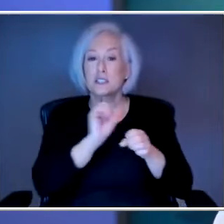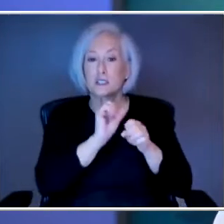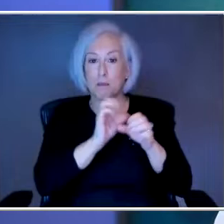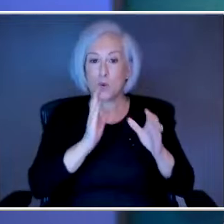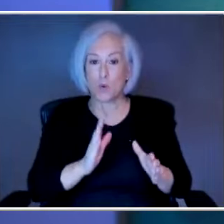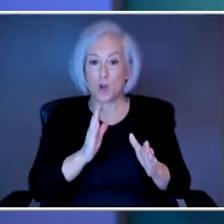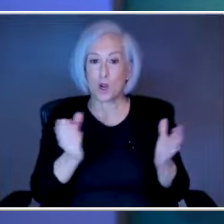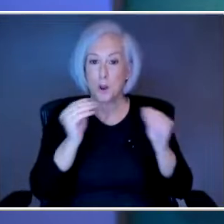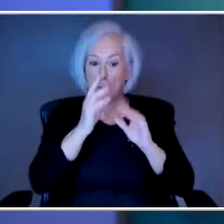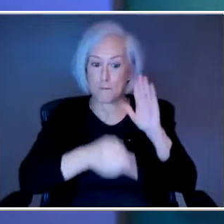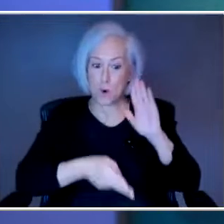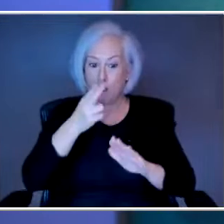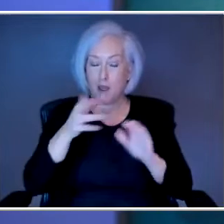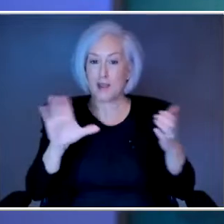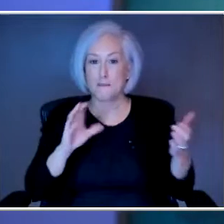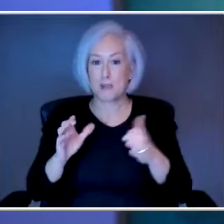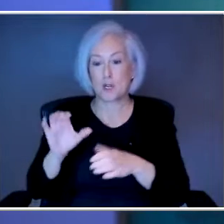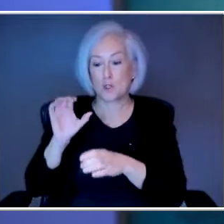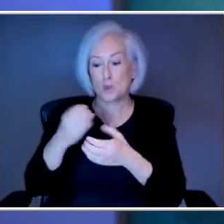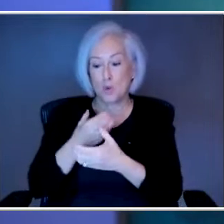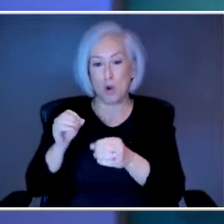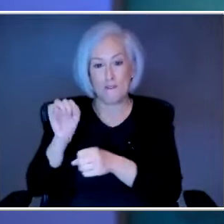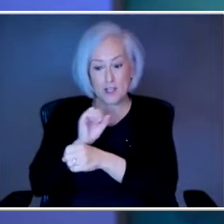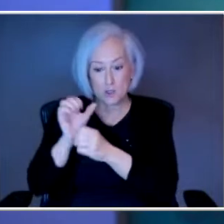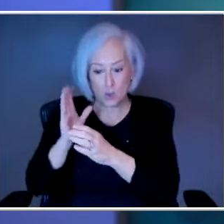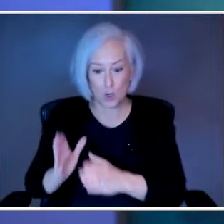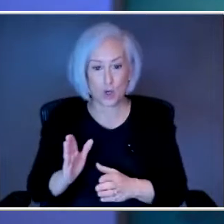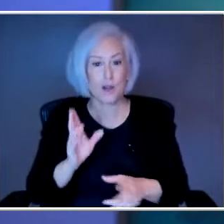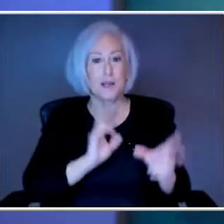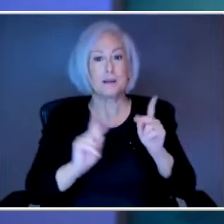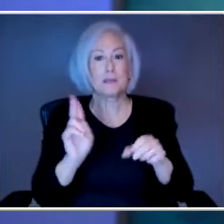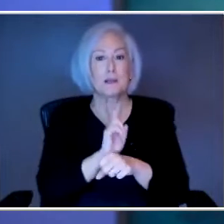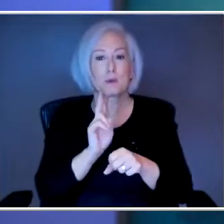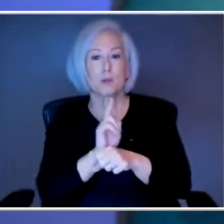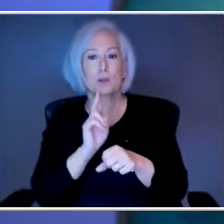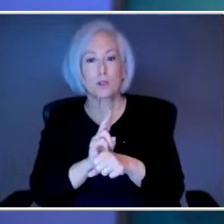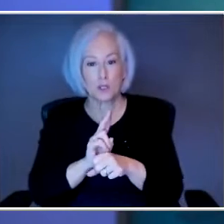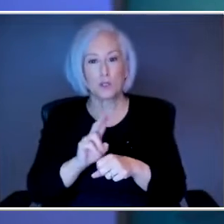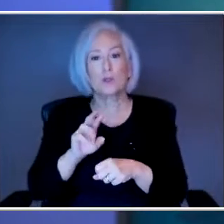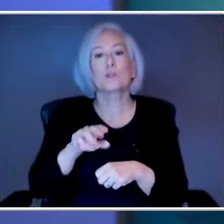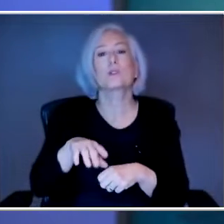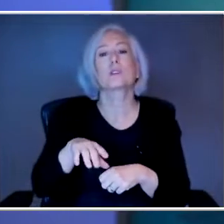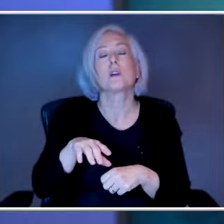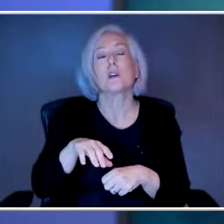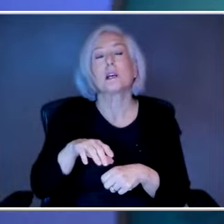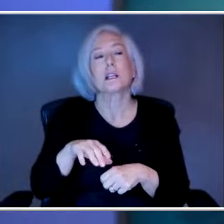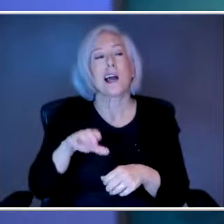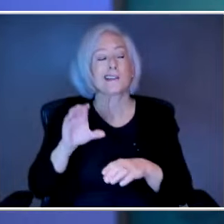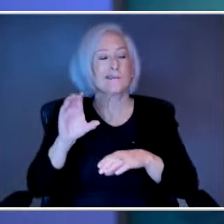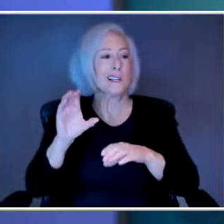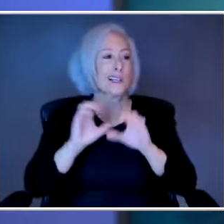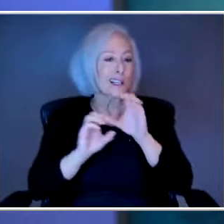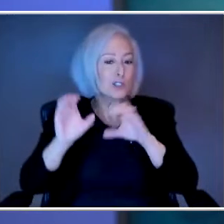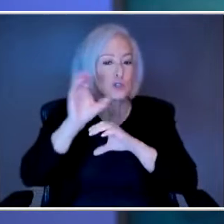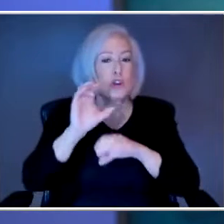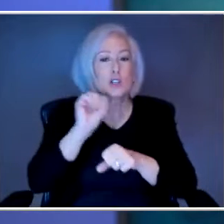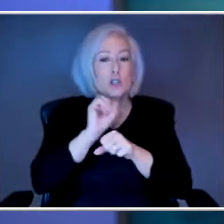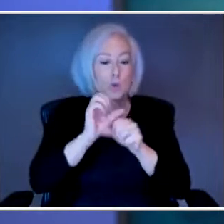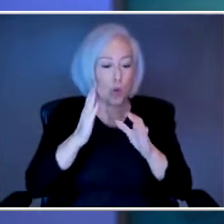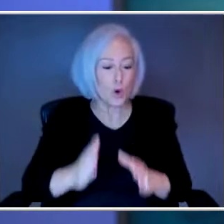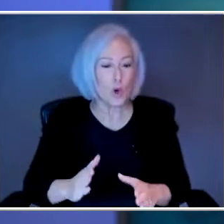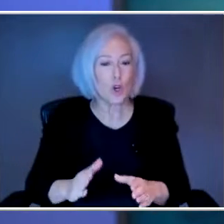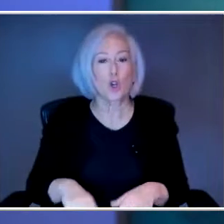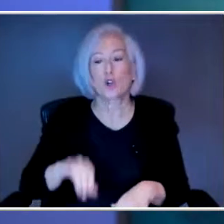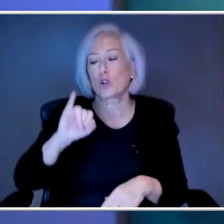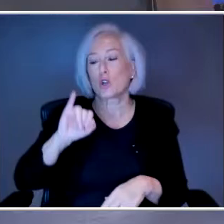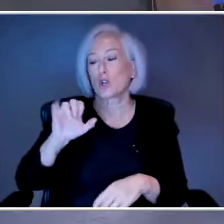the office workers in typing are people who use vibratory equipment. So sometimes construction workers, people using jackhammers, those type of